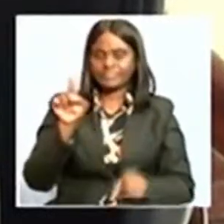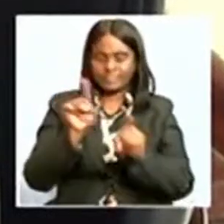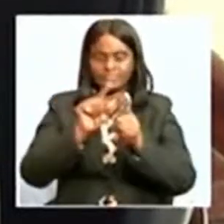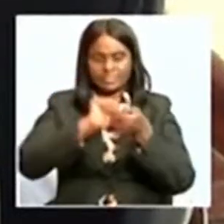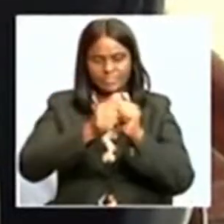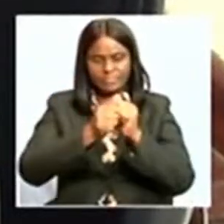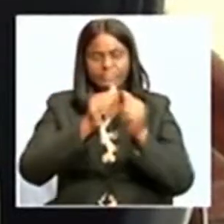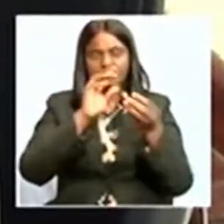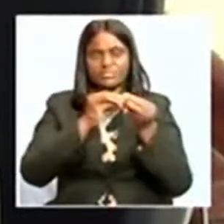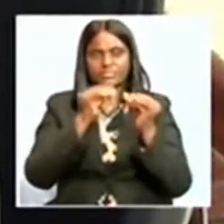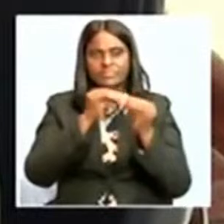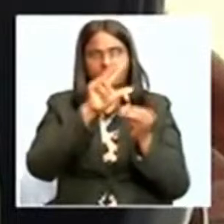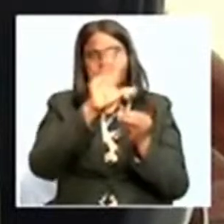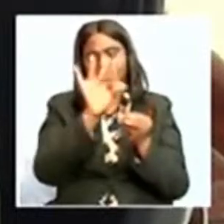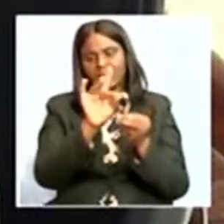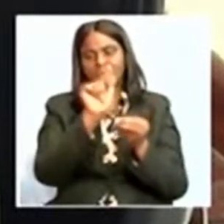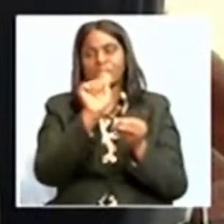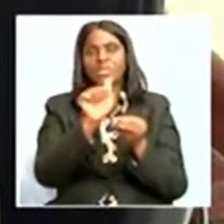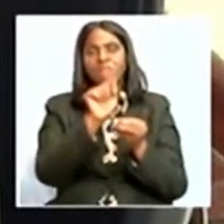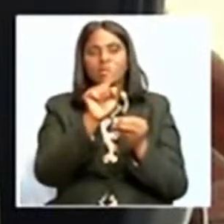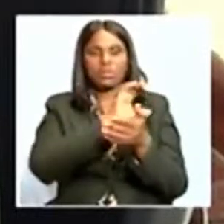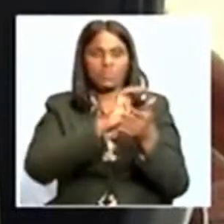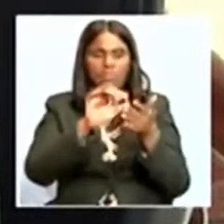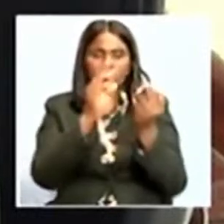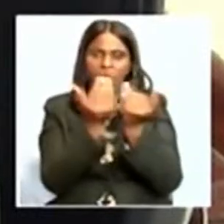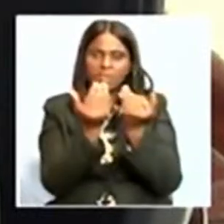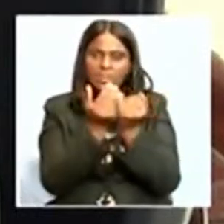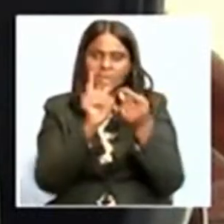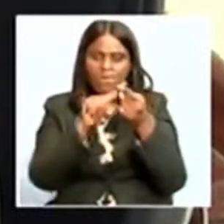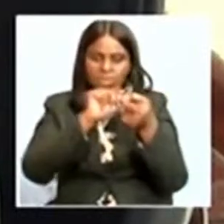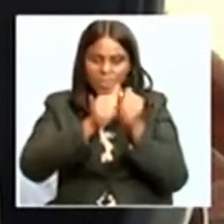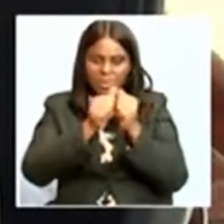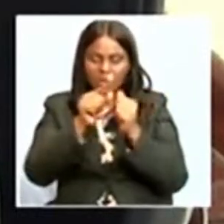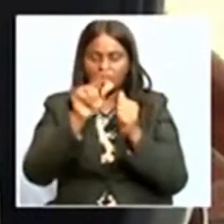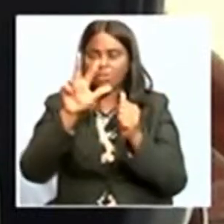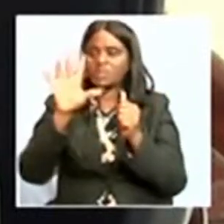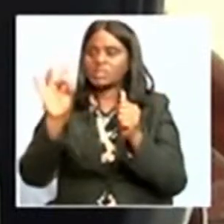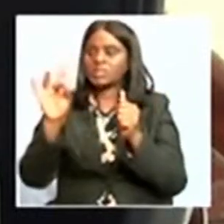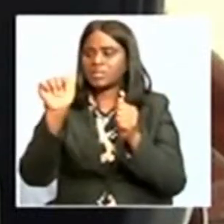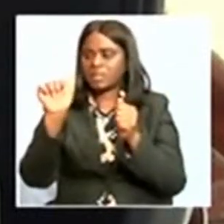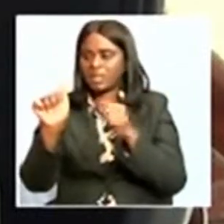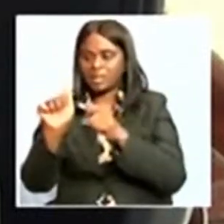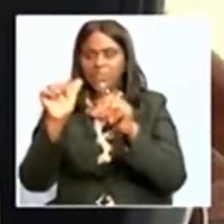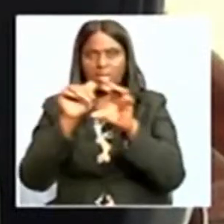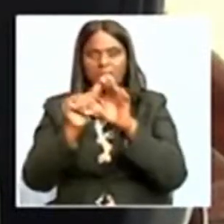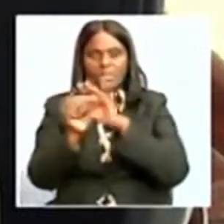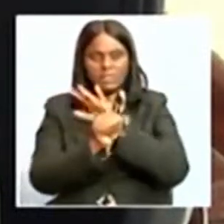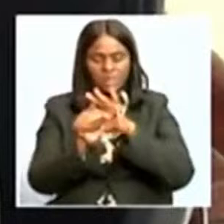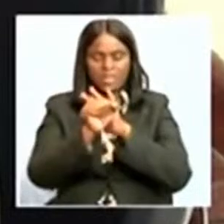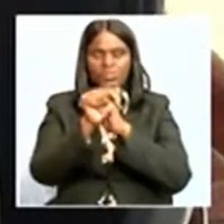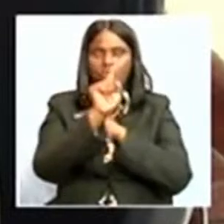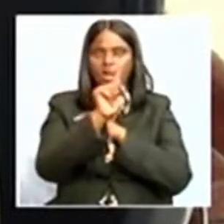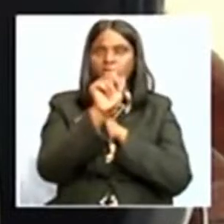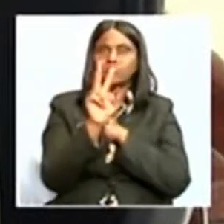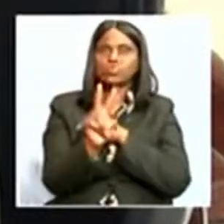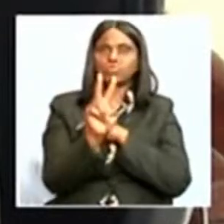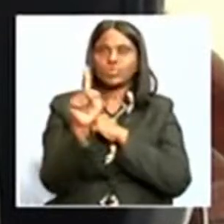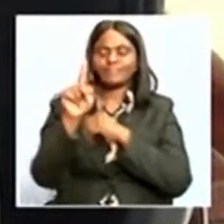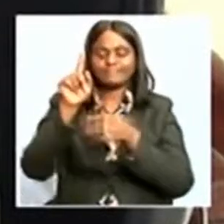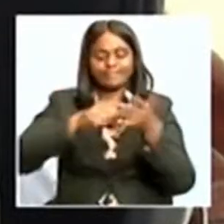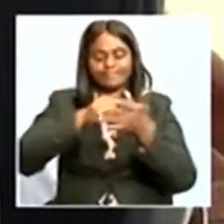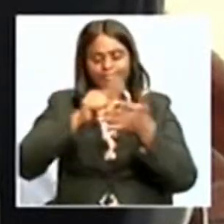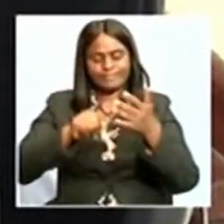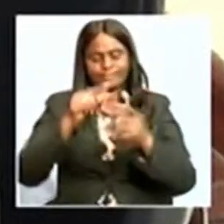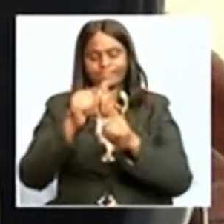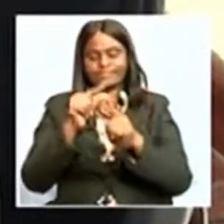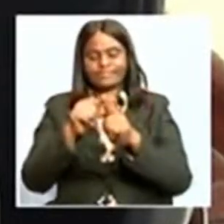of Section 38A. The clause seeks to amend Section 38A of the Principal Act in subsections 1 and 2 by the deletion of the